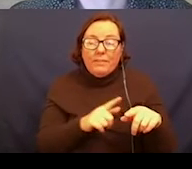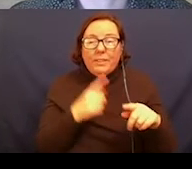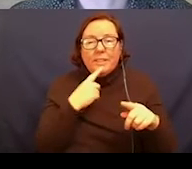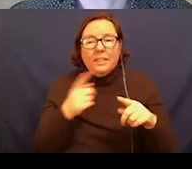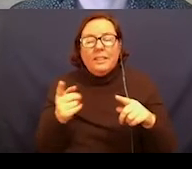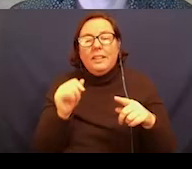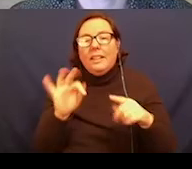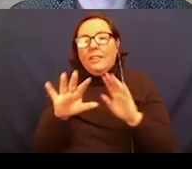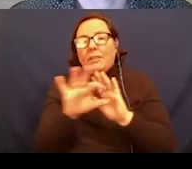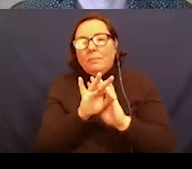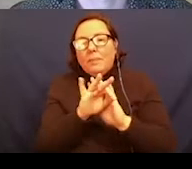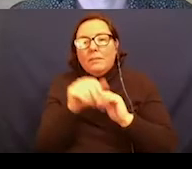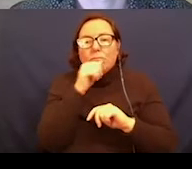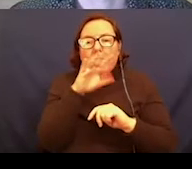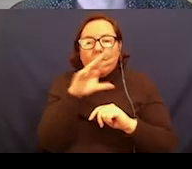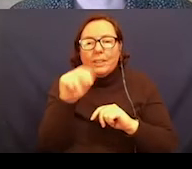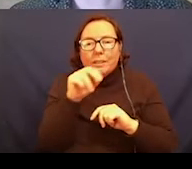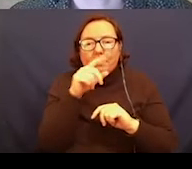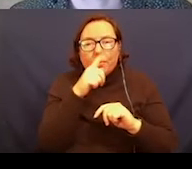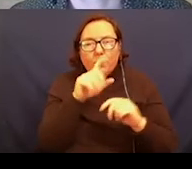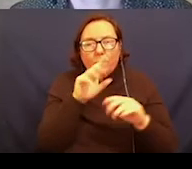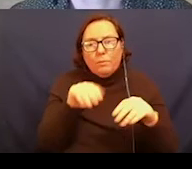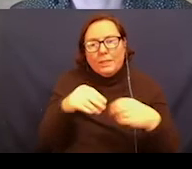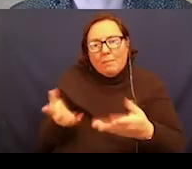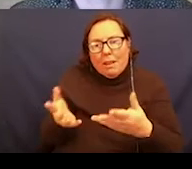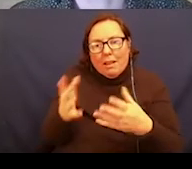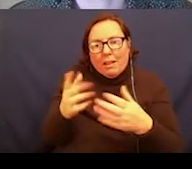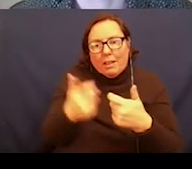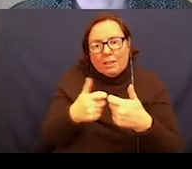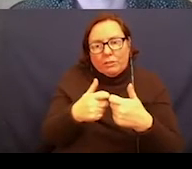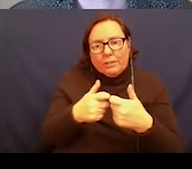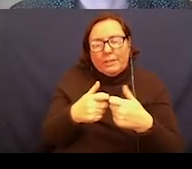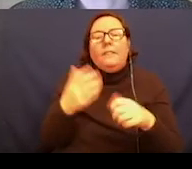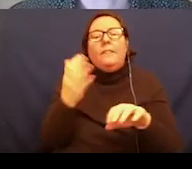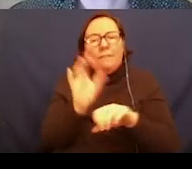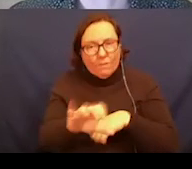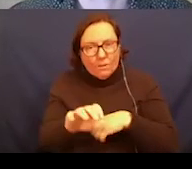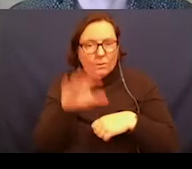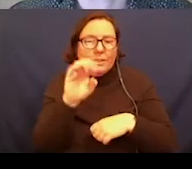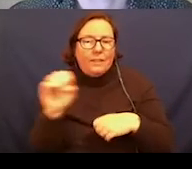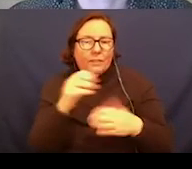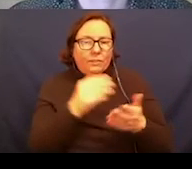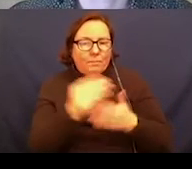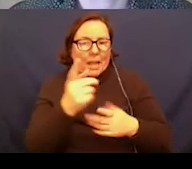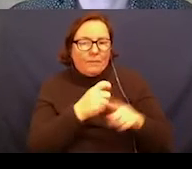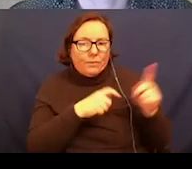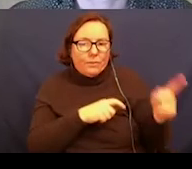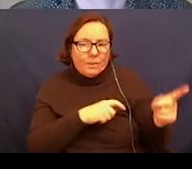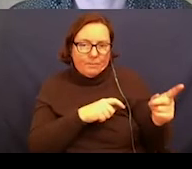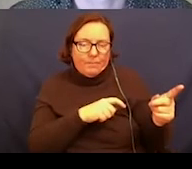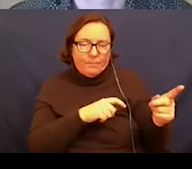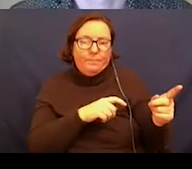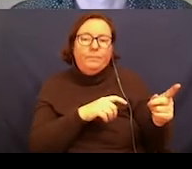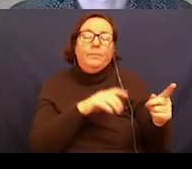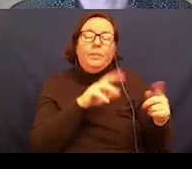electric supplier and get their electricity supply from that private third-party